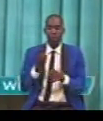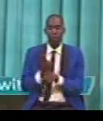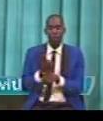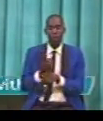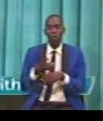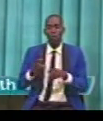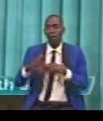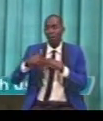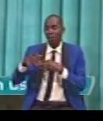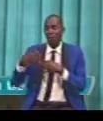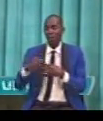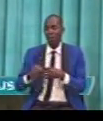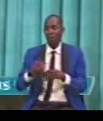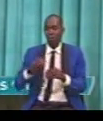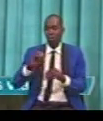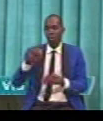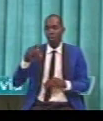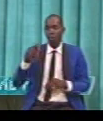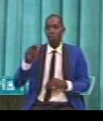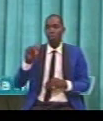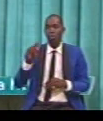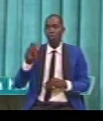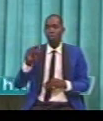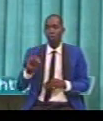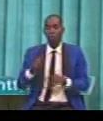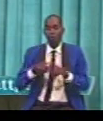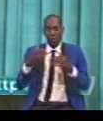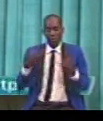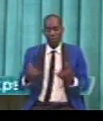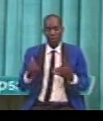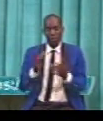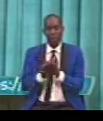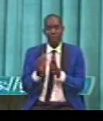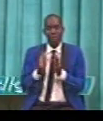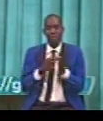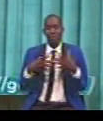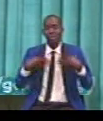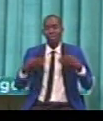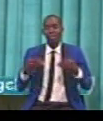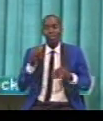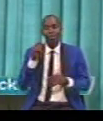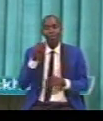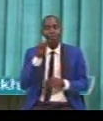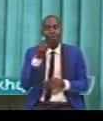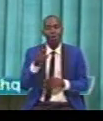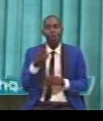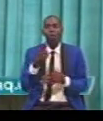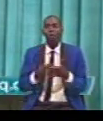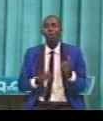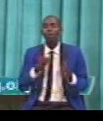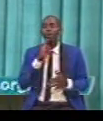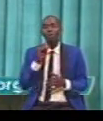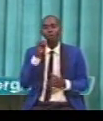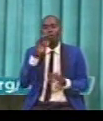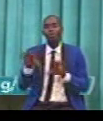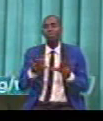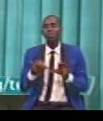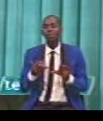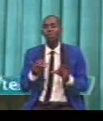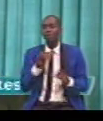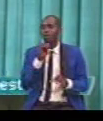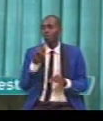operation. But when Jesus visited her, what are you seeing? She's not just walking, she's jumping and running. Put your hands together for